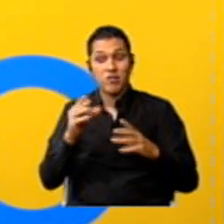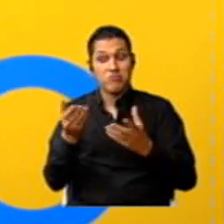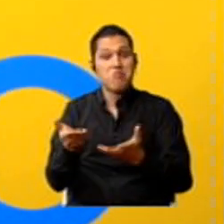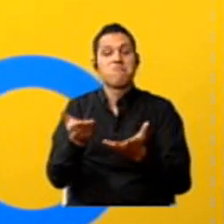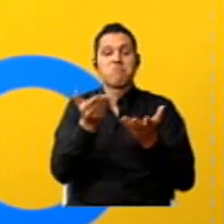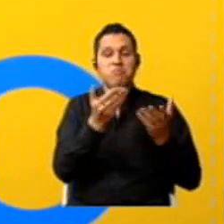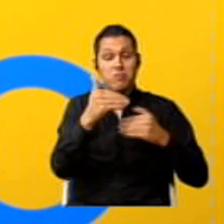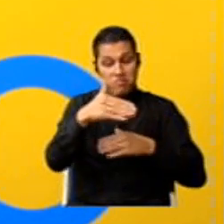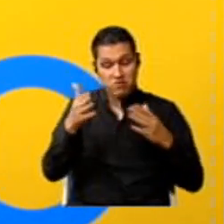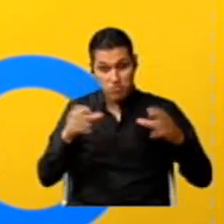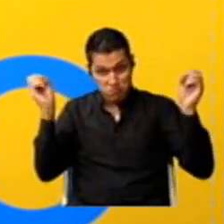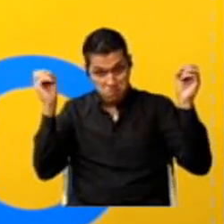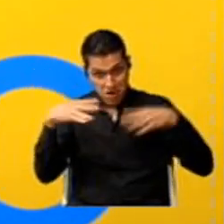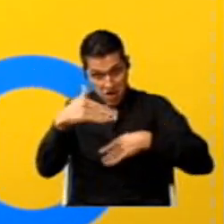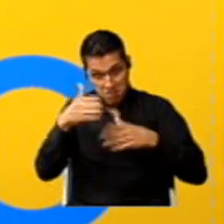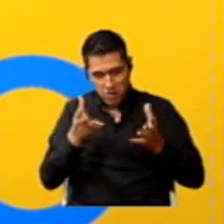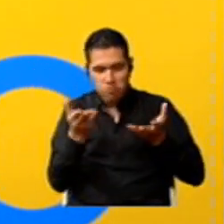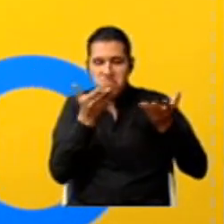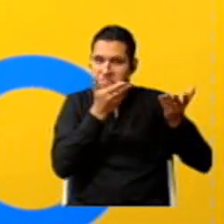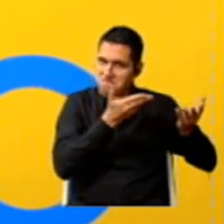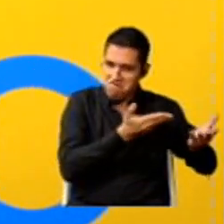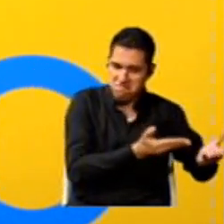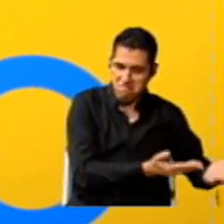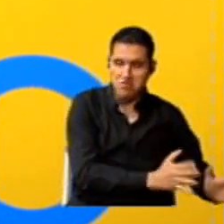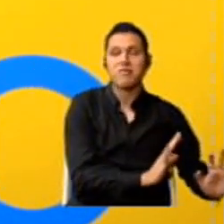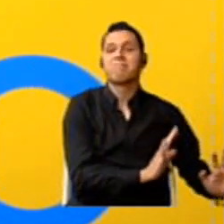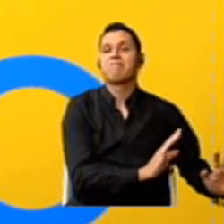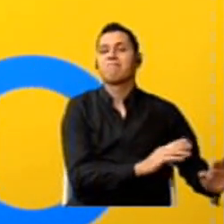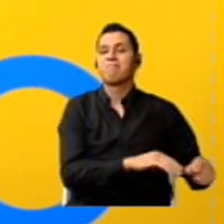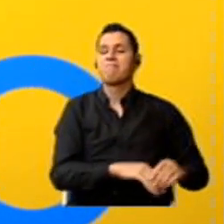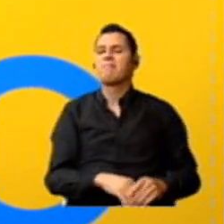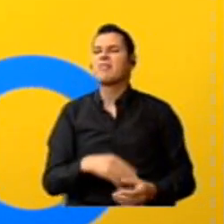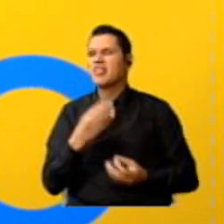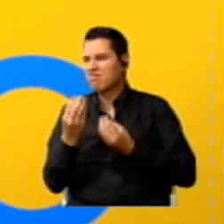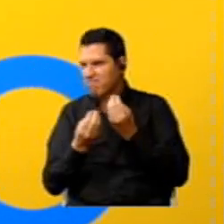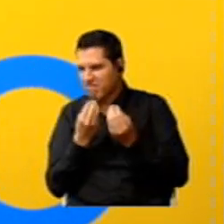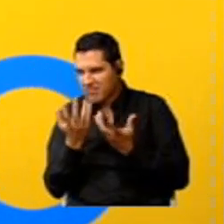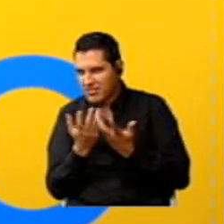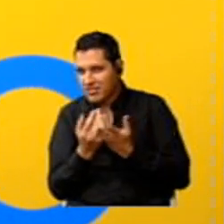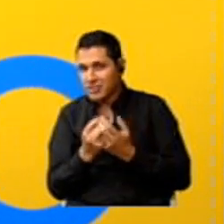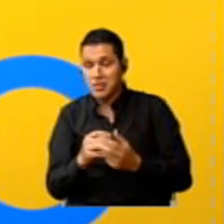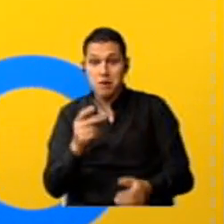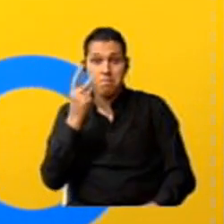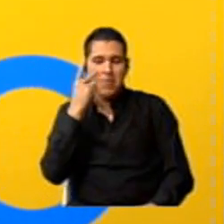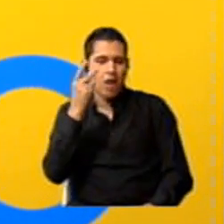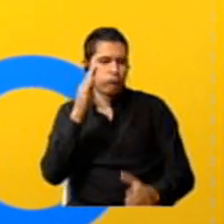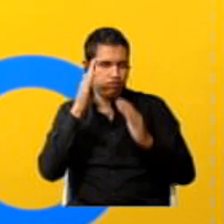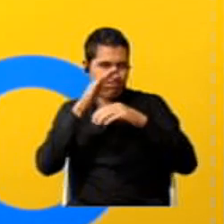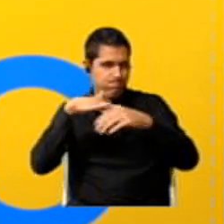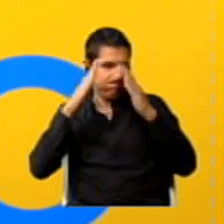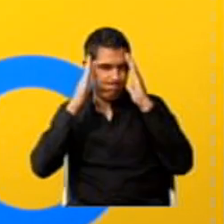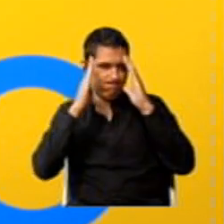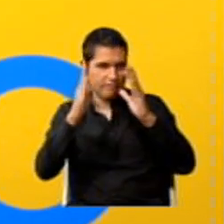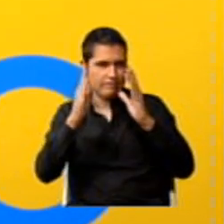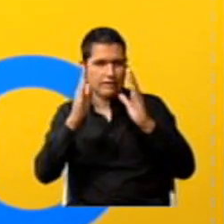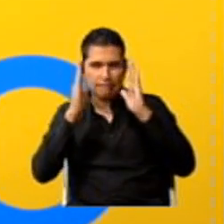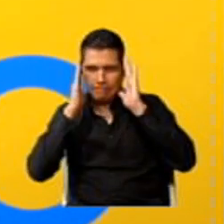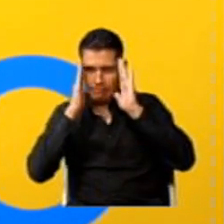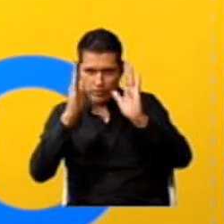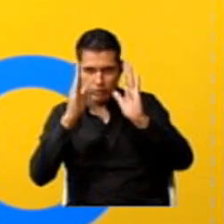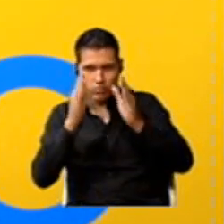this magic box here. And let's see if you pay attention. Do you pay